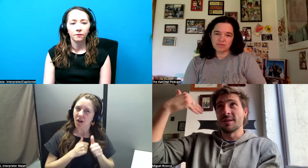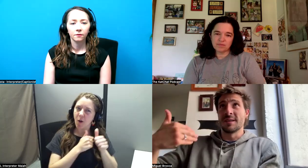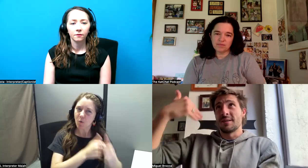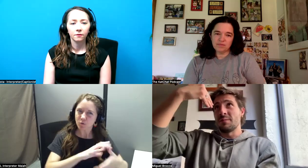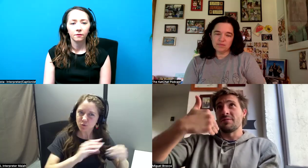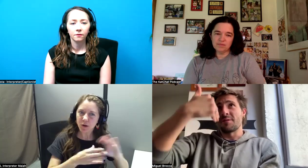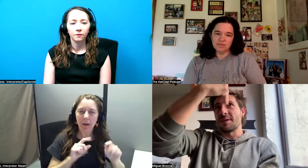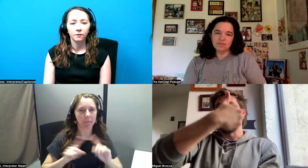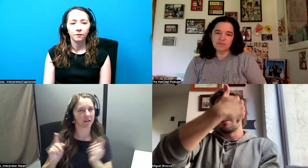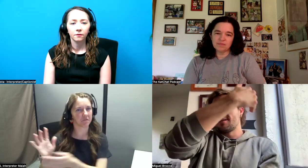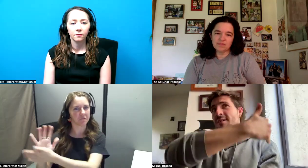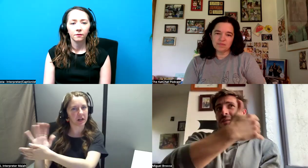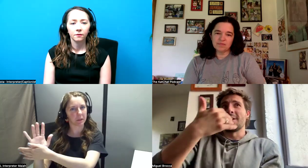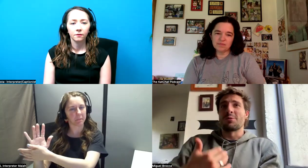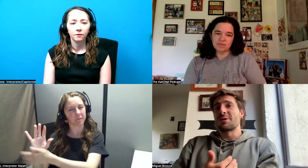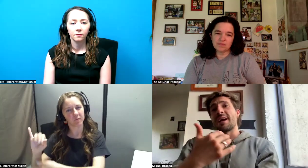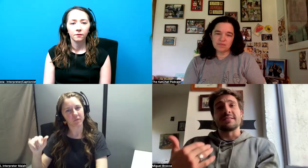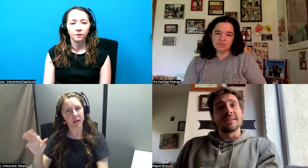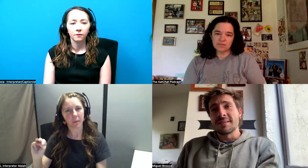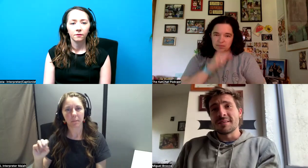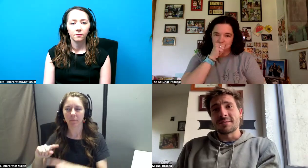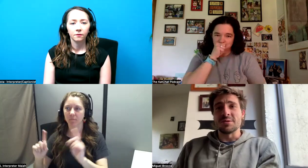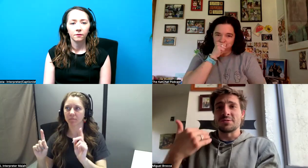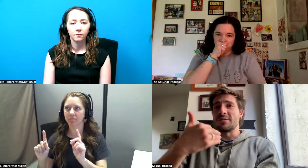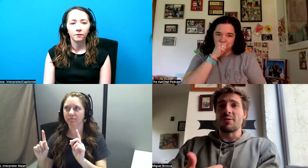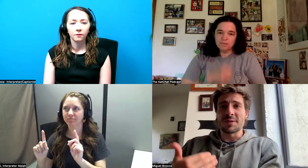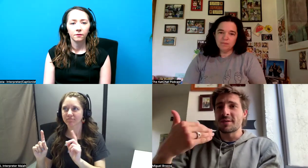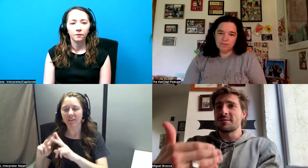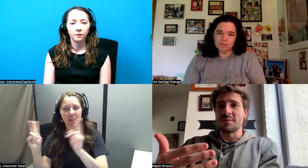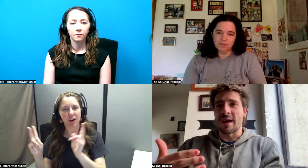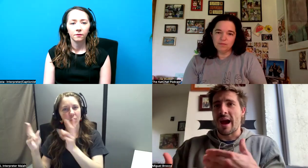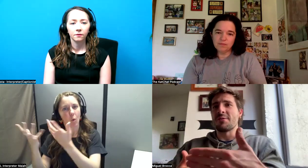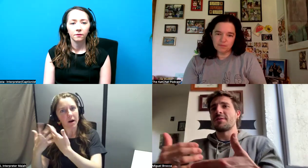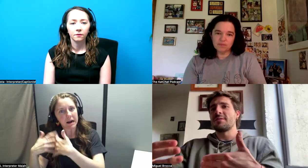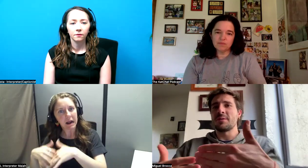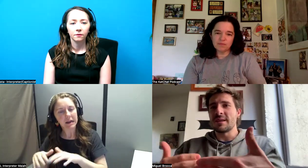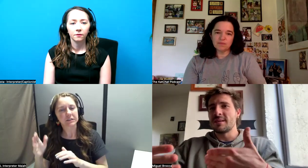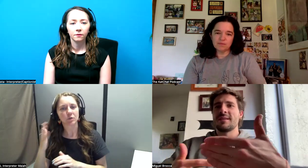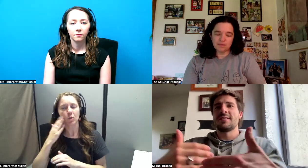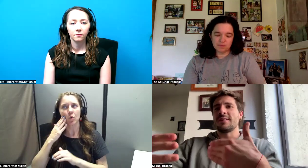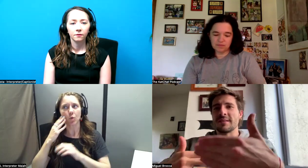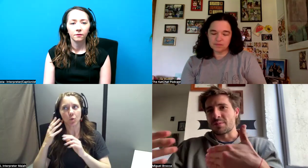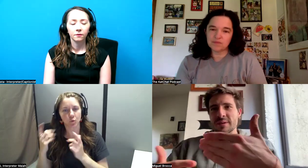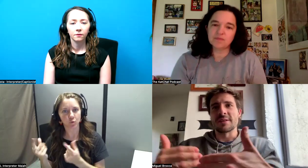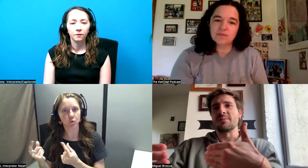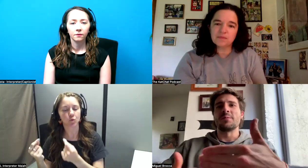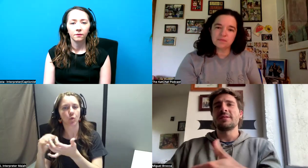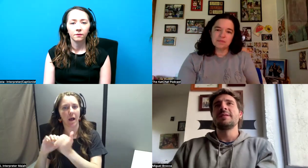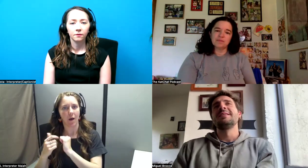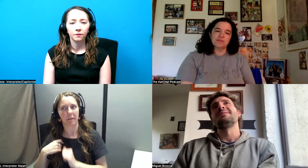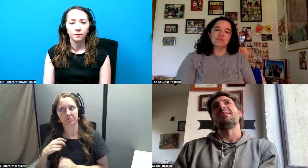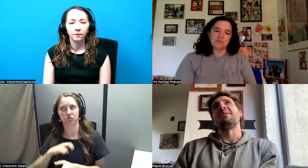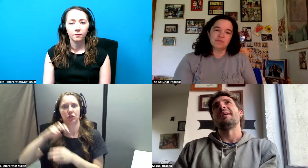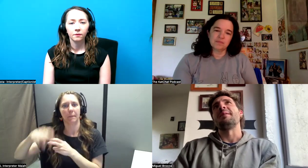to be very organized to just know what you're going to do and how you're going to be in this particular